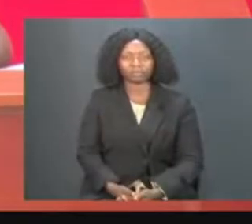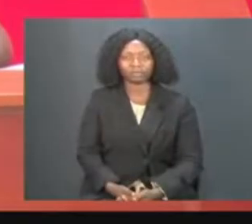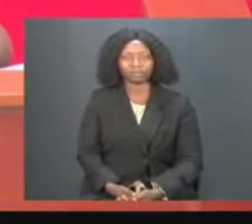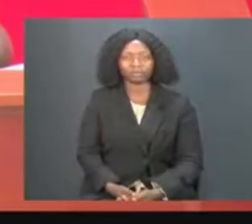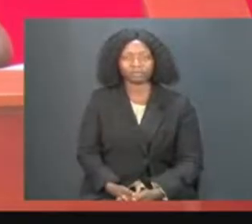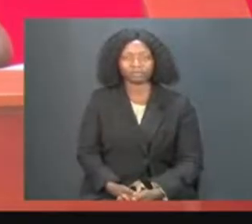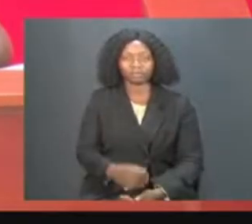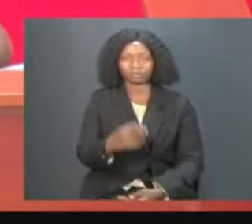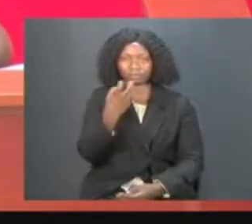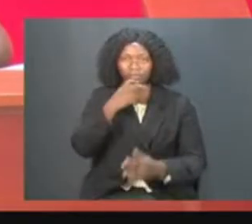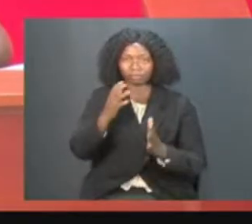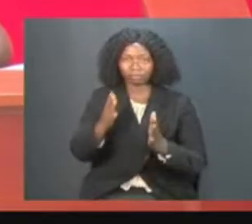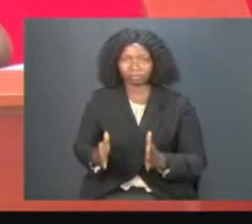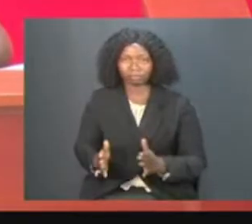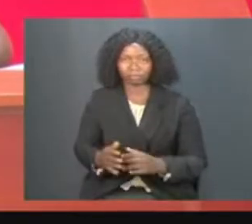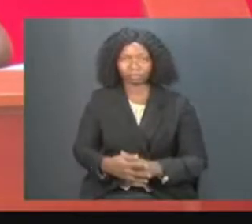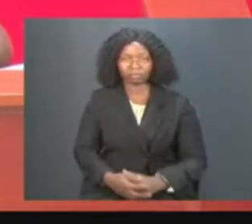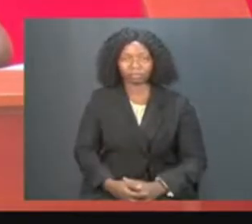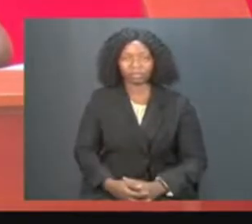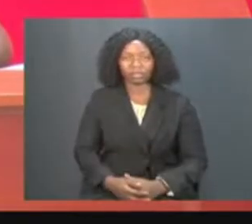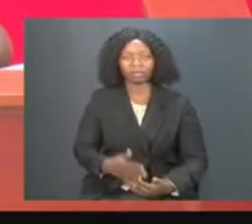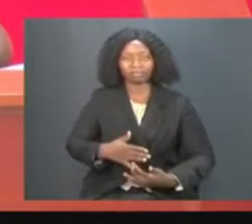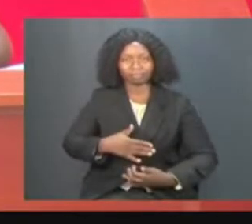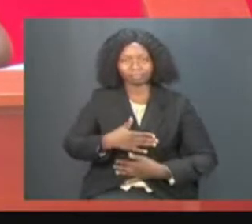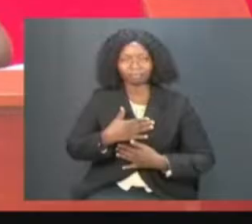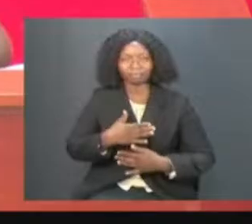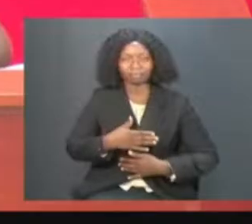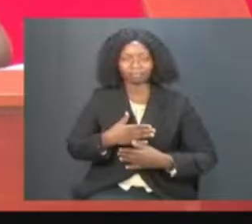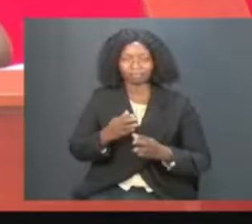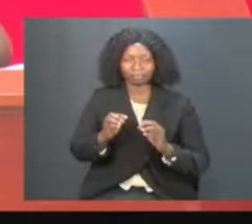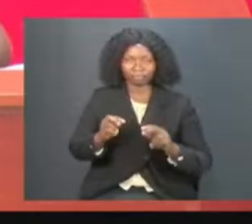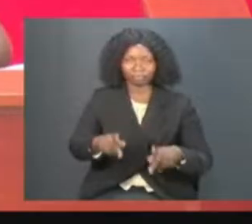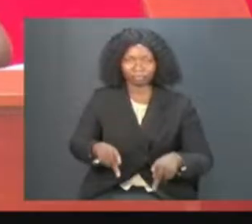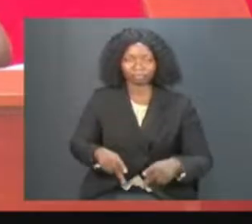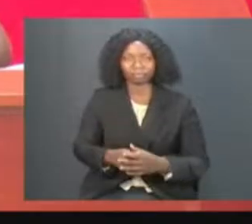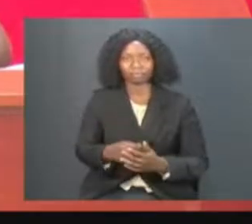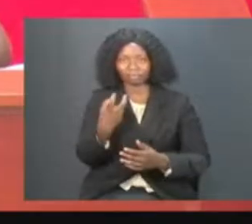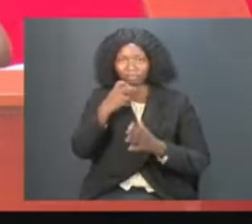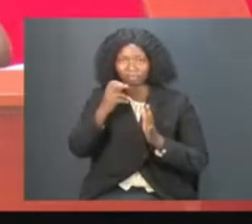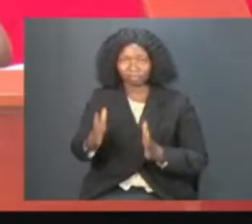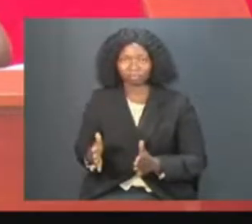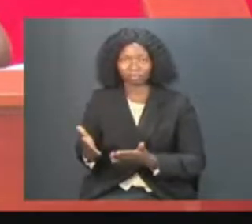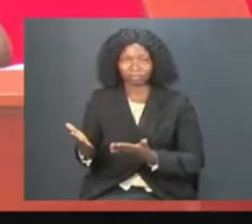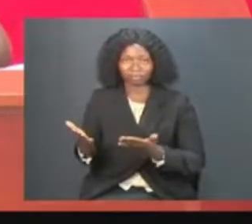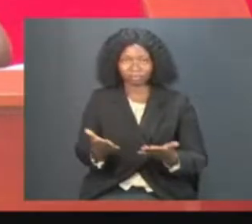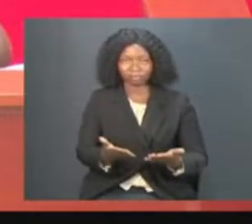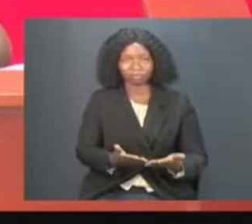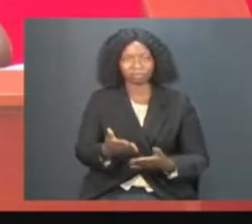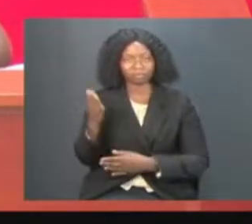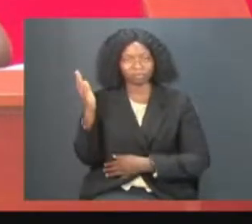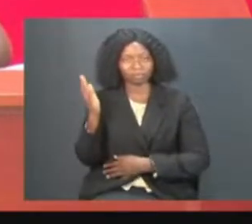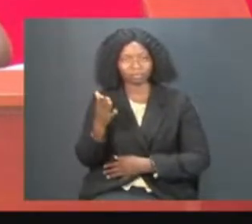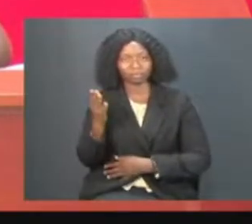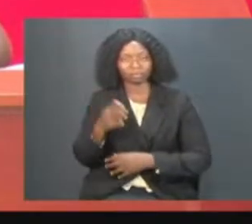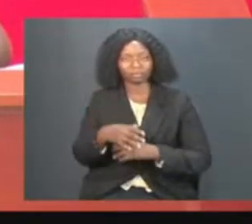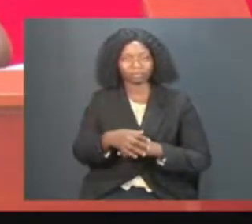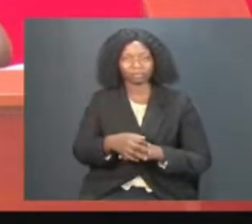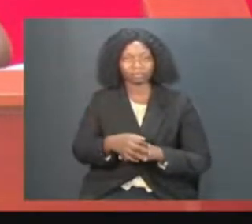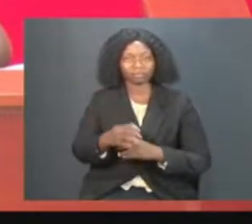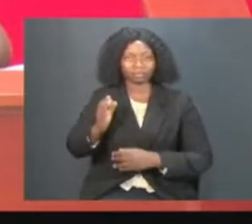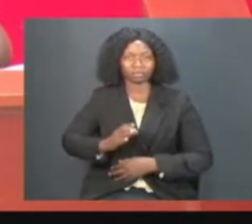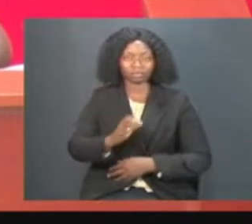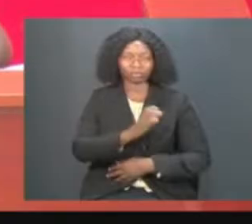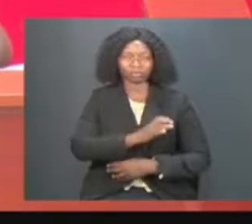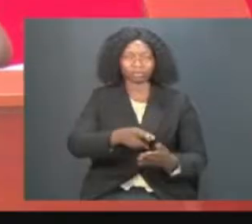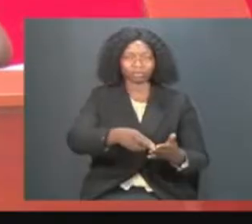Mr. Speaker, I'm exceedingly grateful for the opportunity. Mr. Speaker, I present to you the committee's